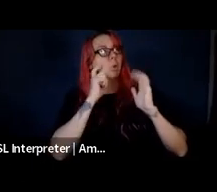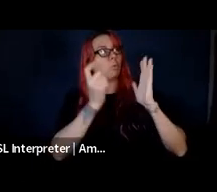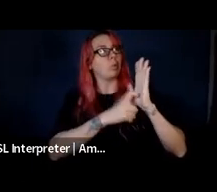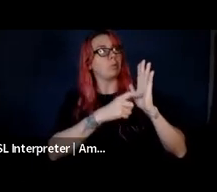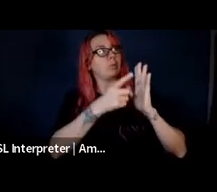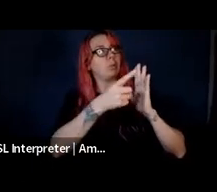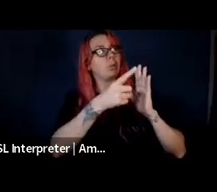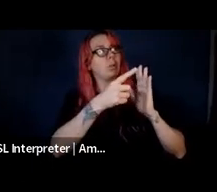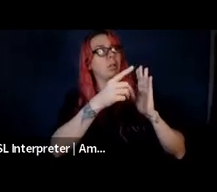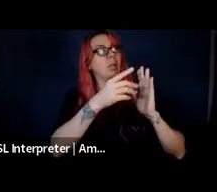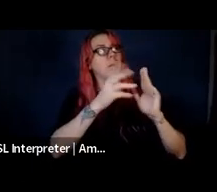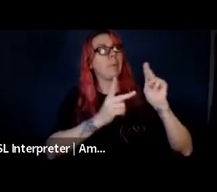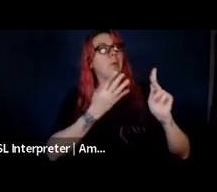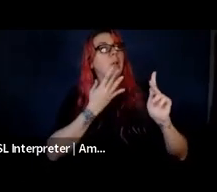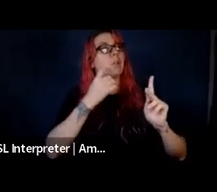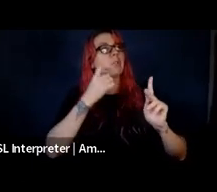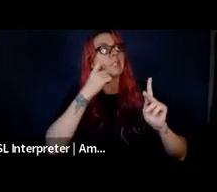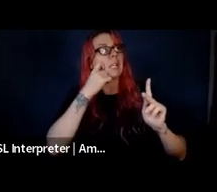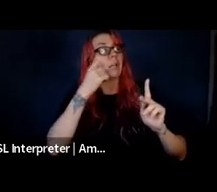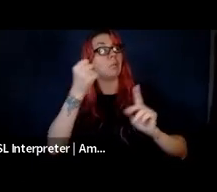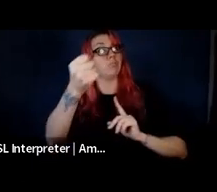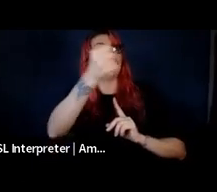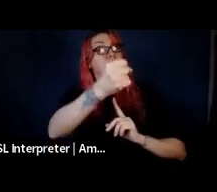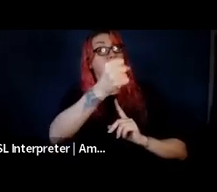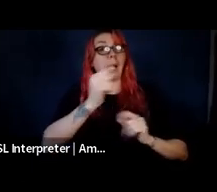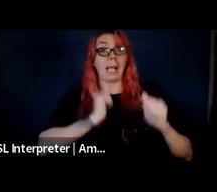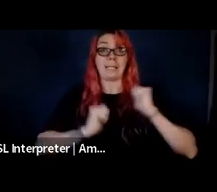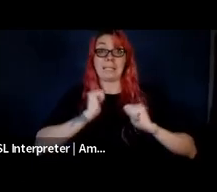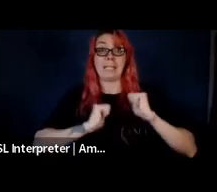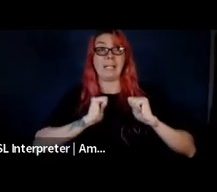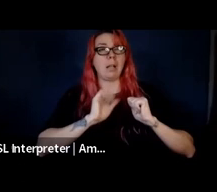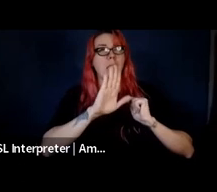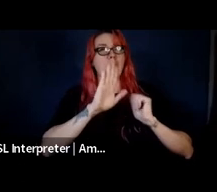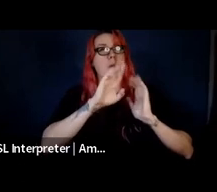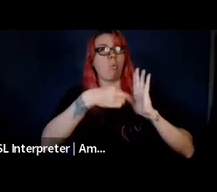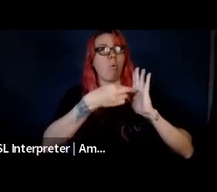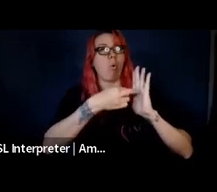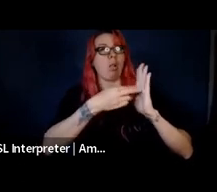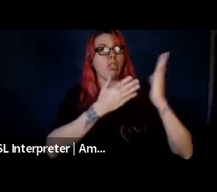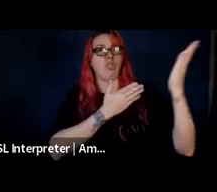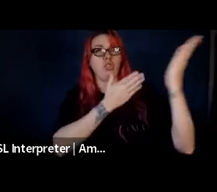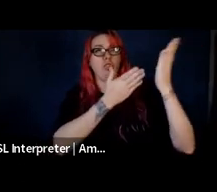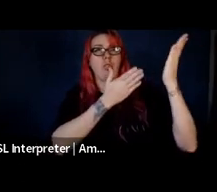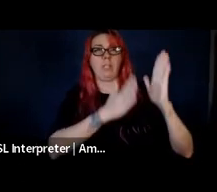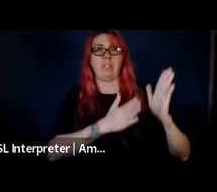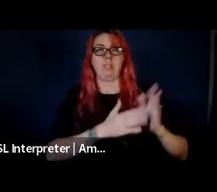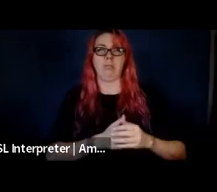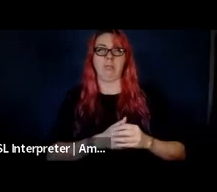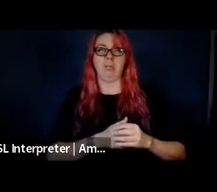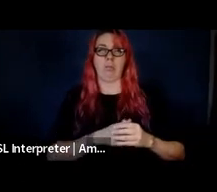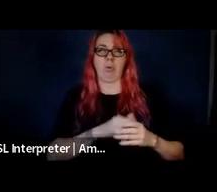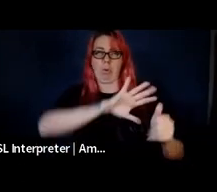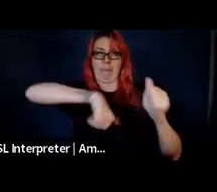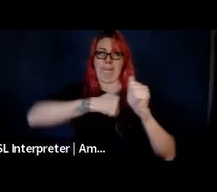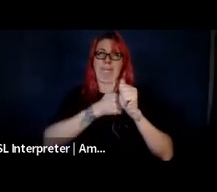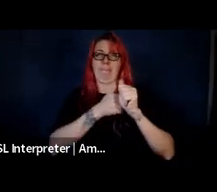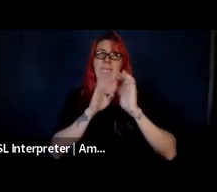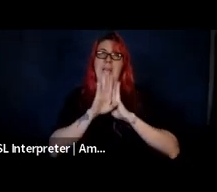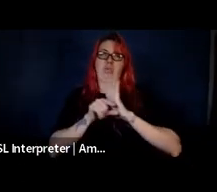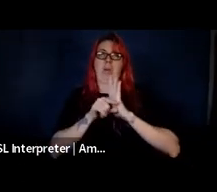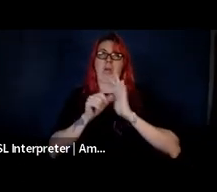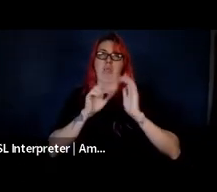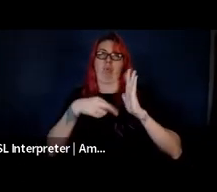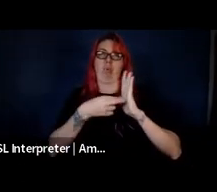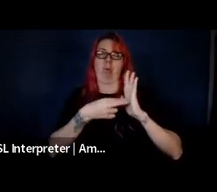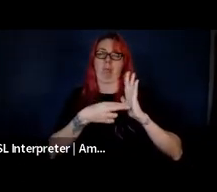because of some of this awareness and now that galvanizing of work to really make this change. And again, some companies